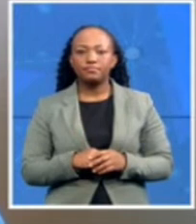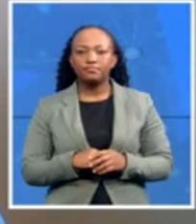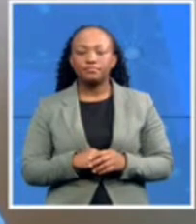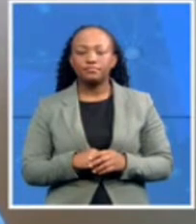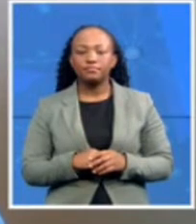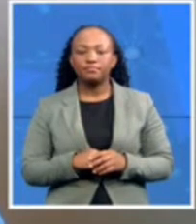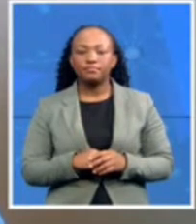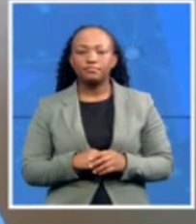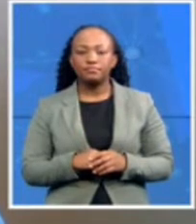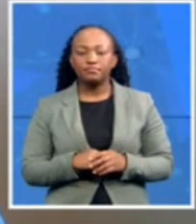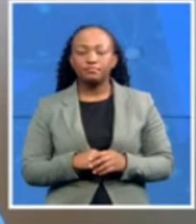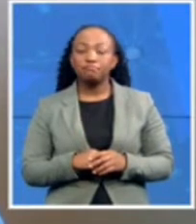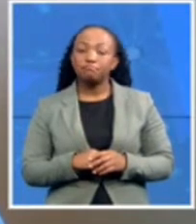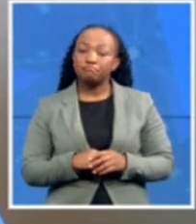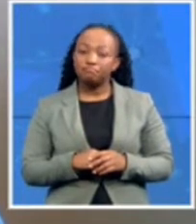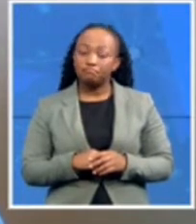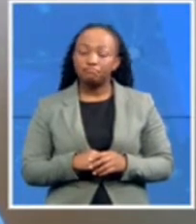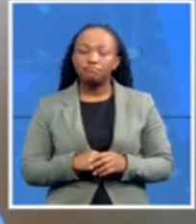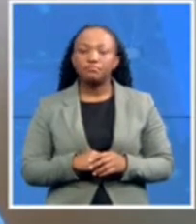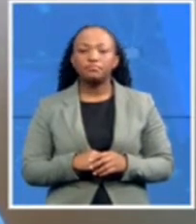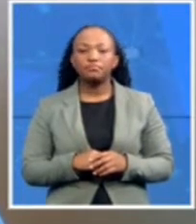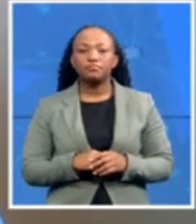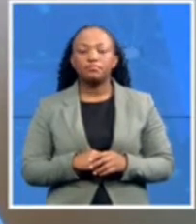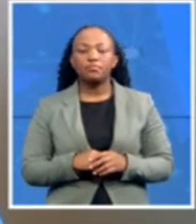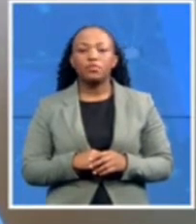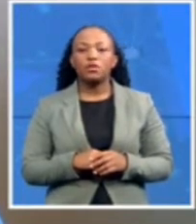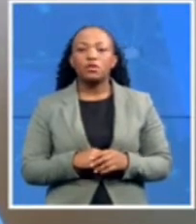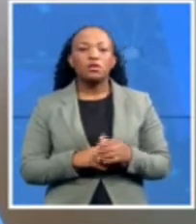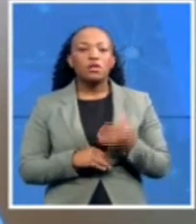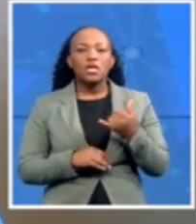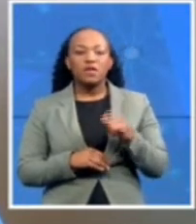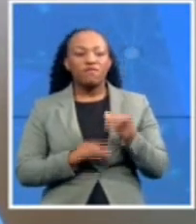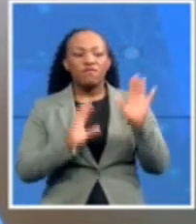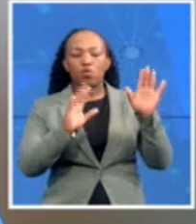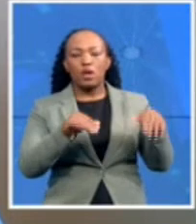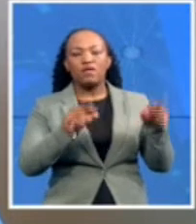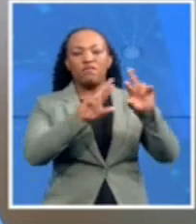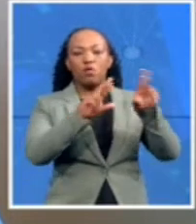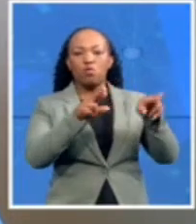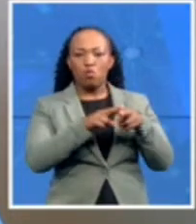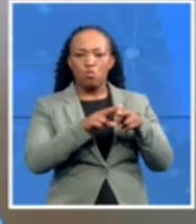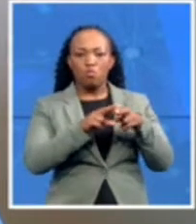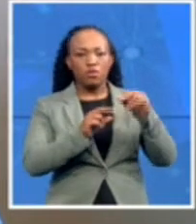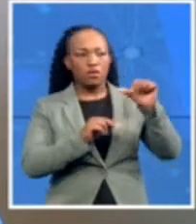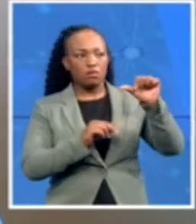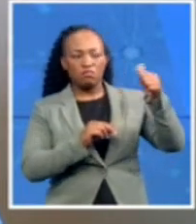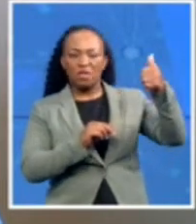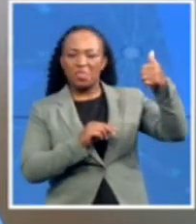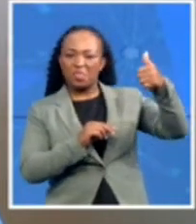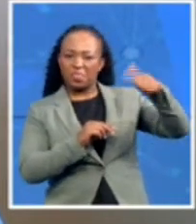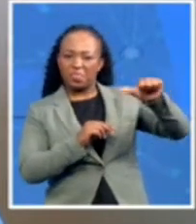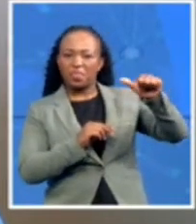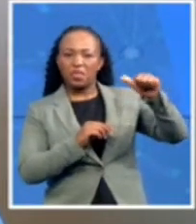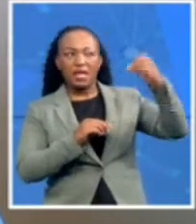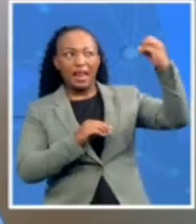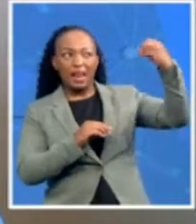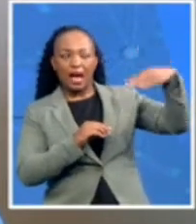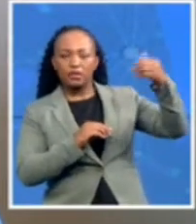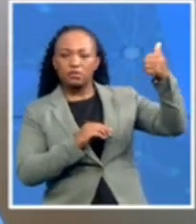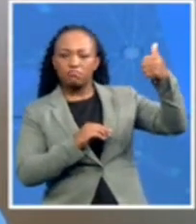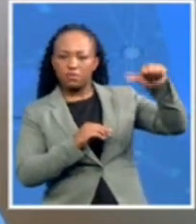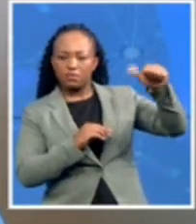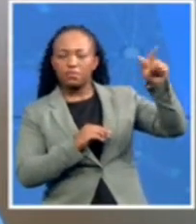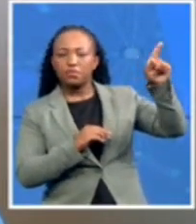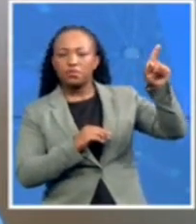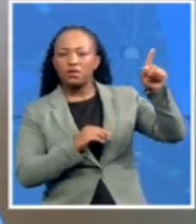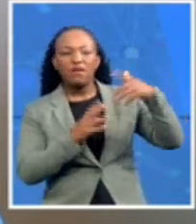you leave a room and you switch off the light, if all households were to switch off just one unnecessary light, that will